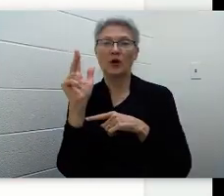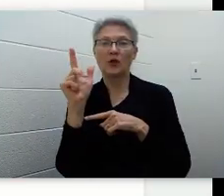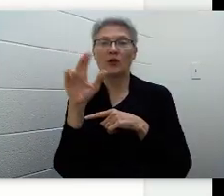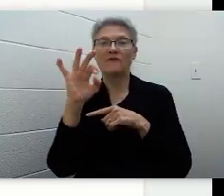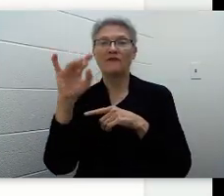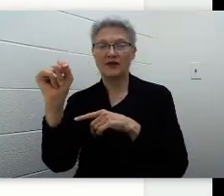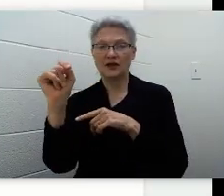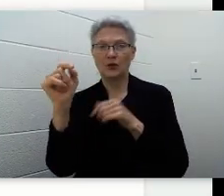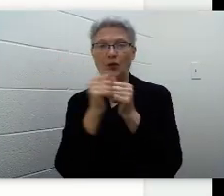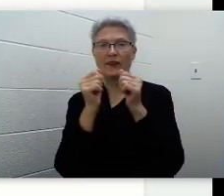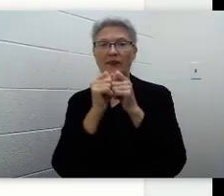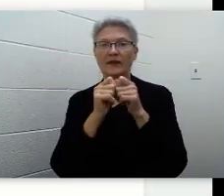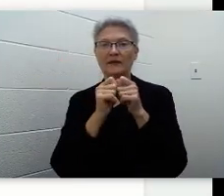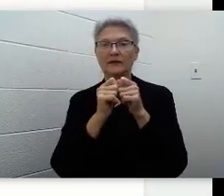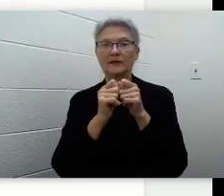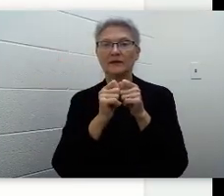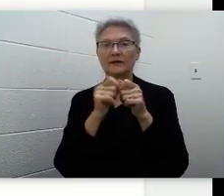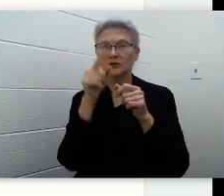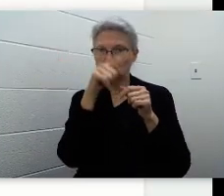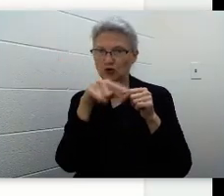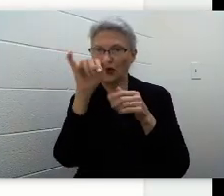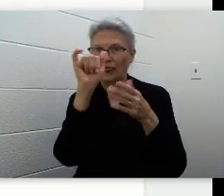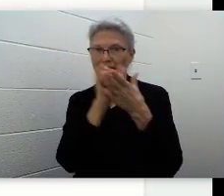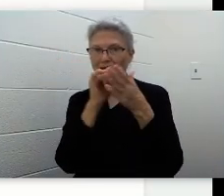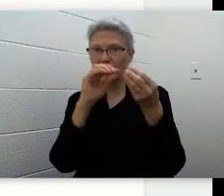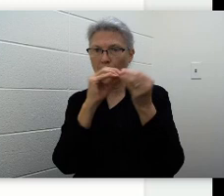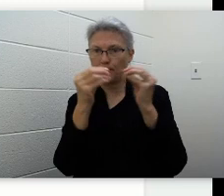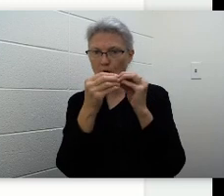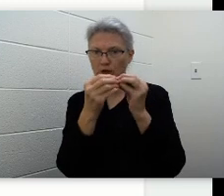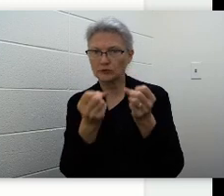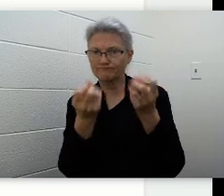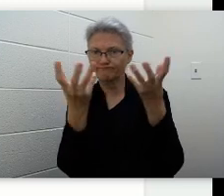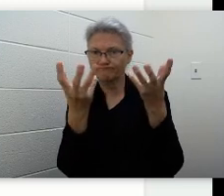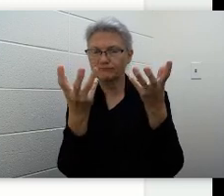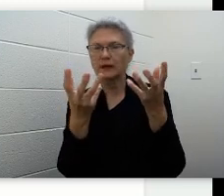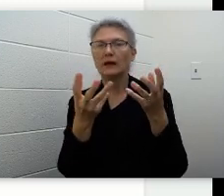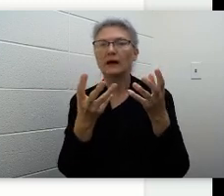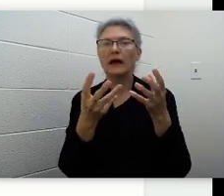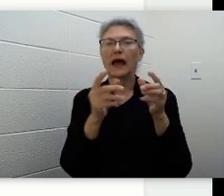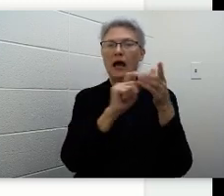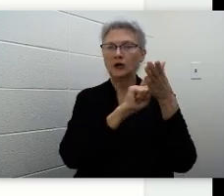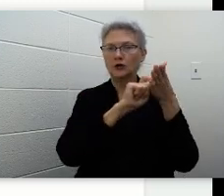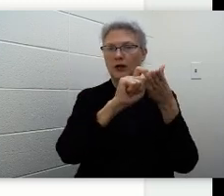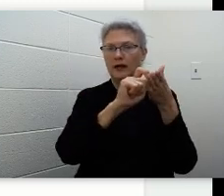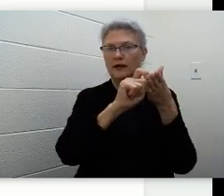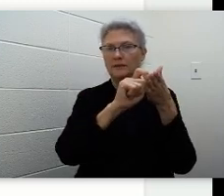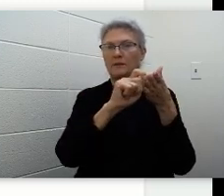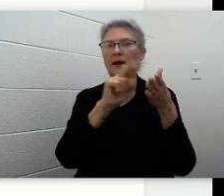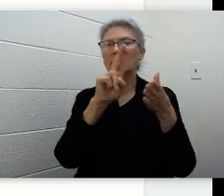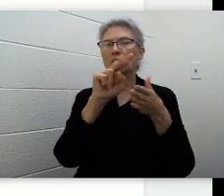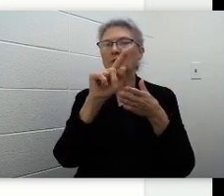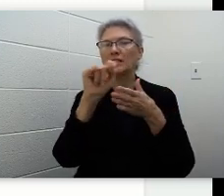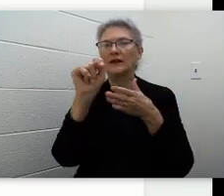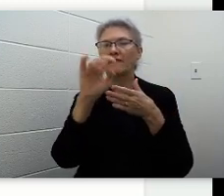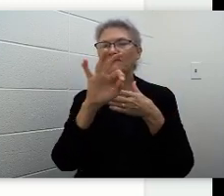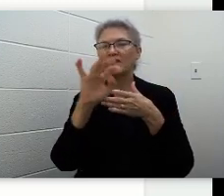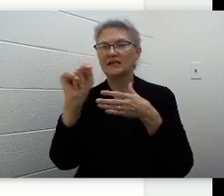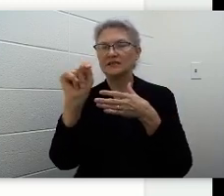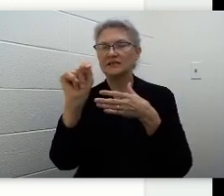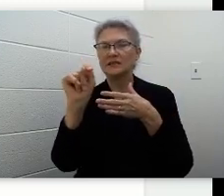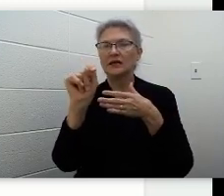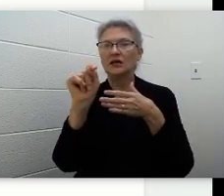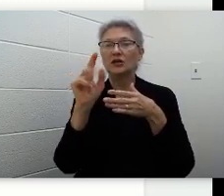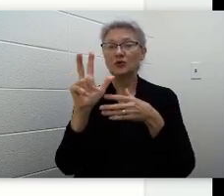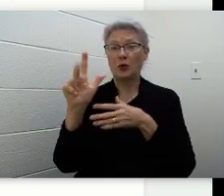23 feet. I'm going to go ahead and circle my quantity, underline my label or my unit. An elephant can reach as high